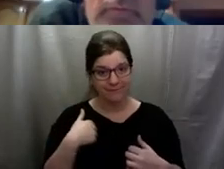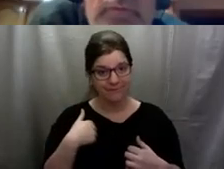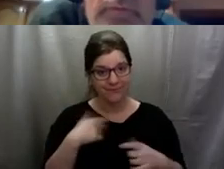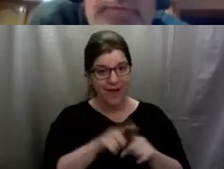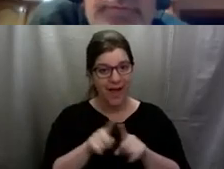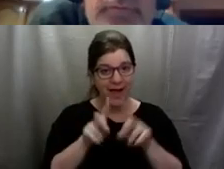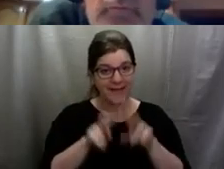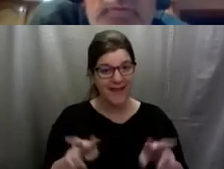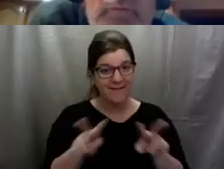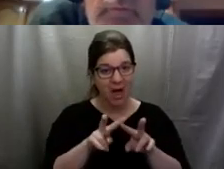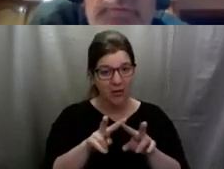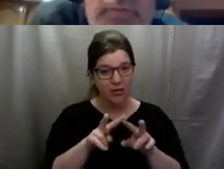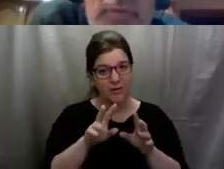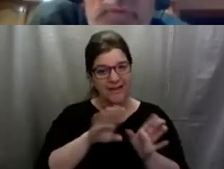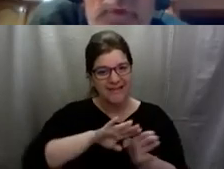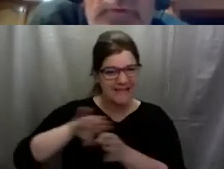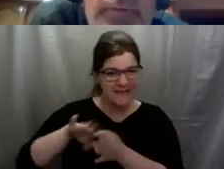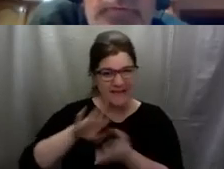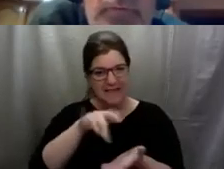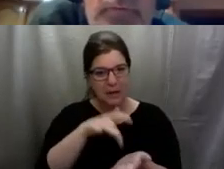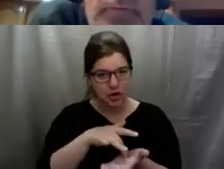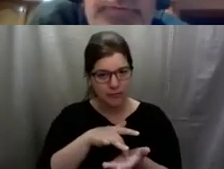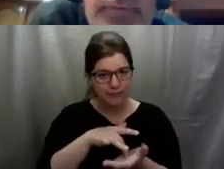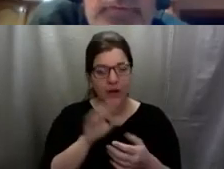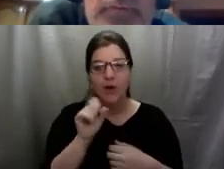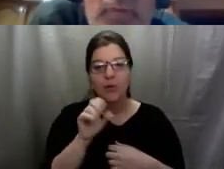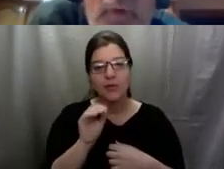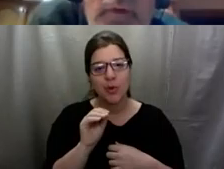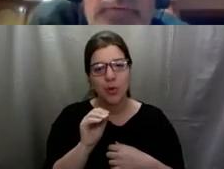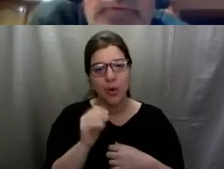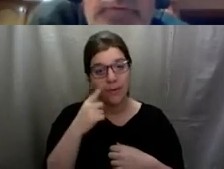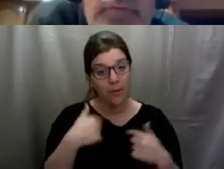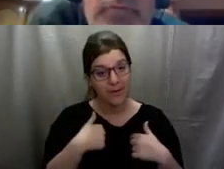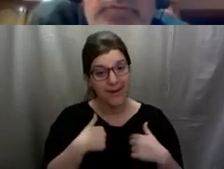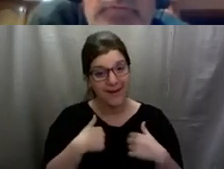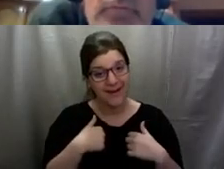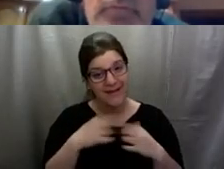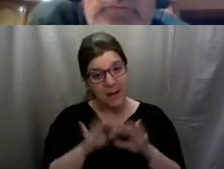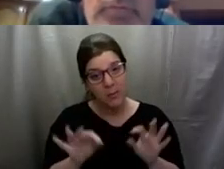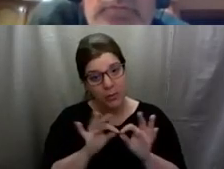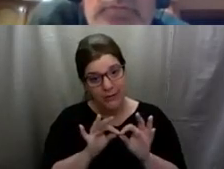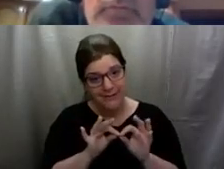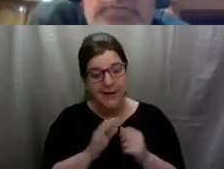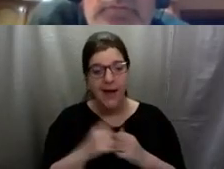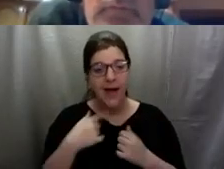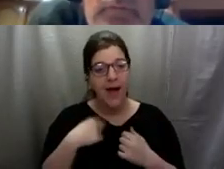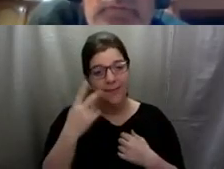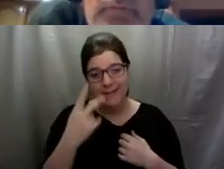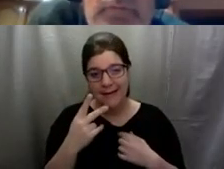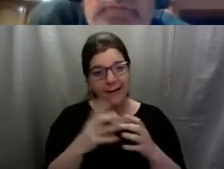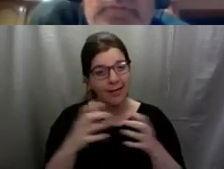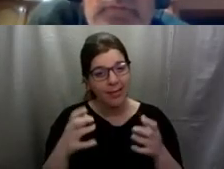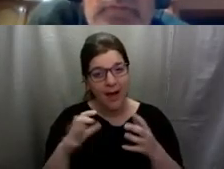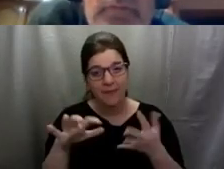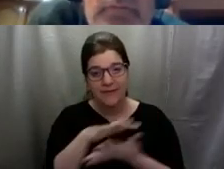me, theologically is really important. And I've seen so much damage done by